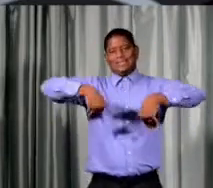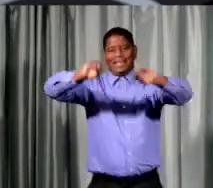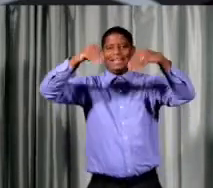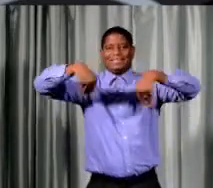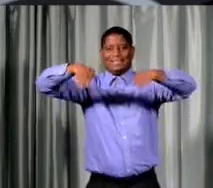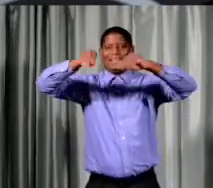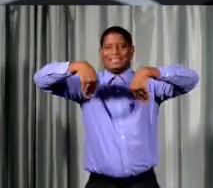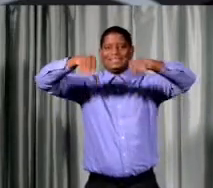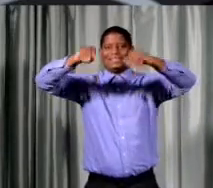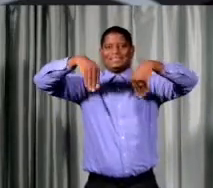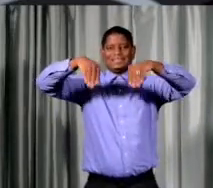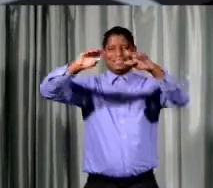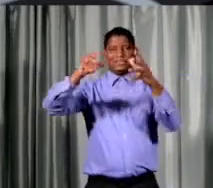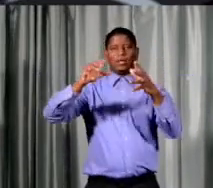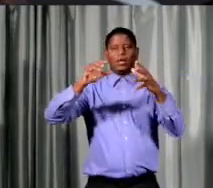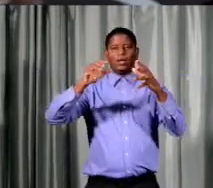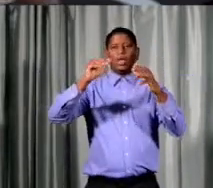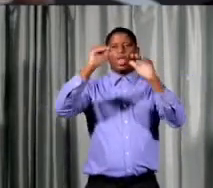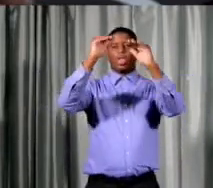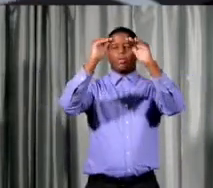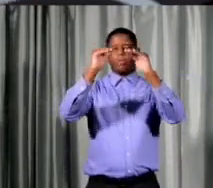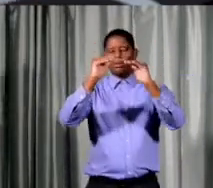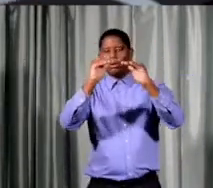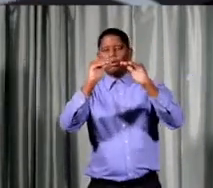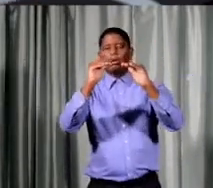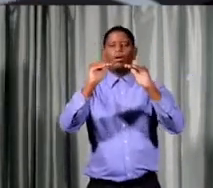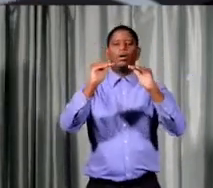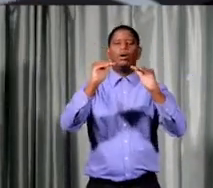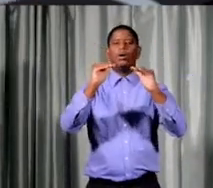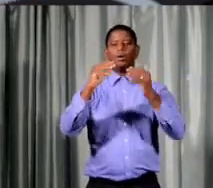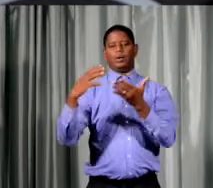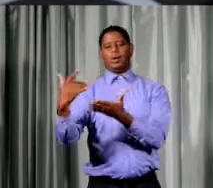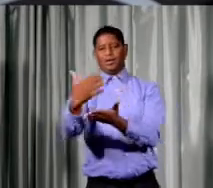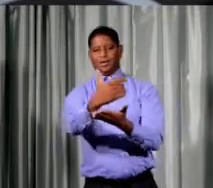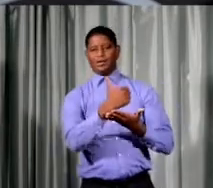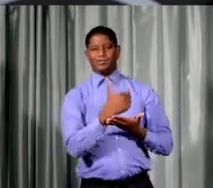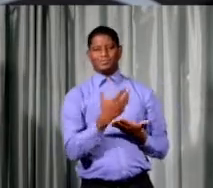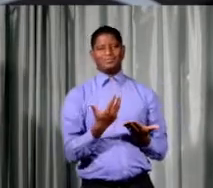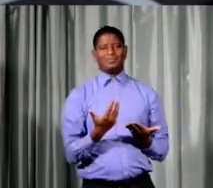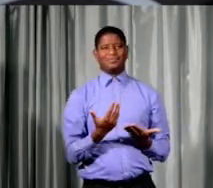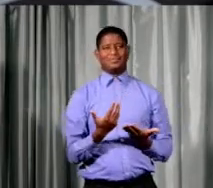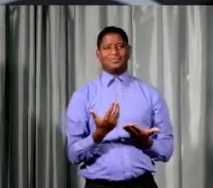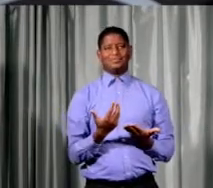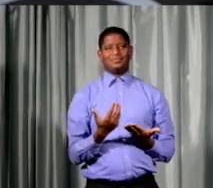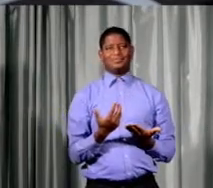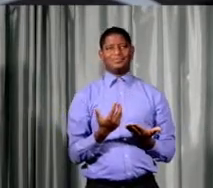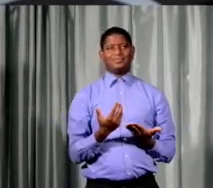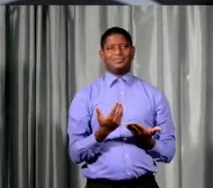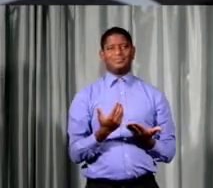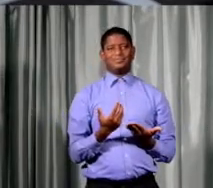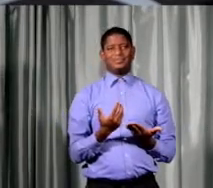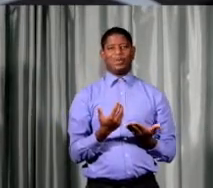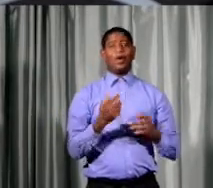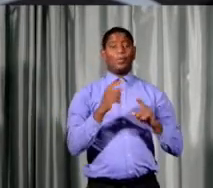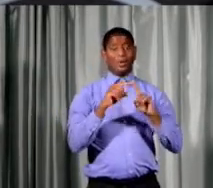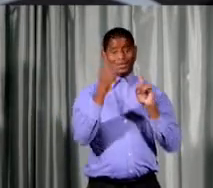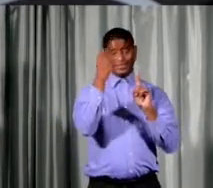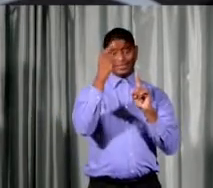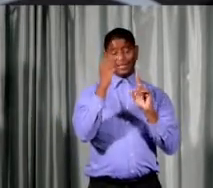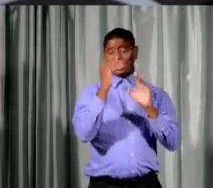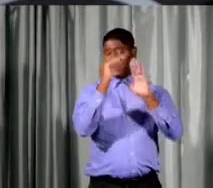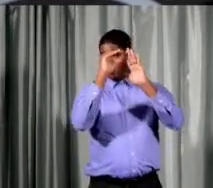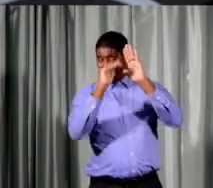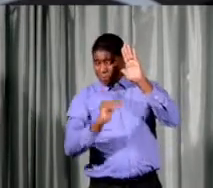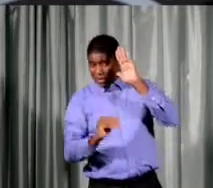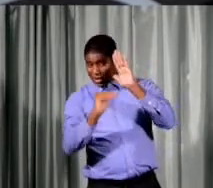top line sales, and then immediately your eyes will drop to the bottom to look at income. Nobody ever looks